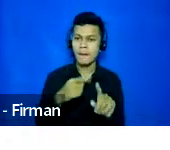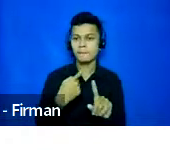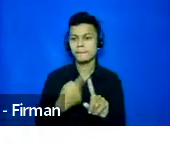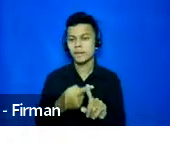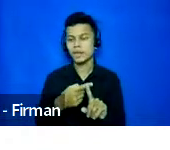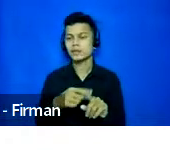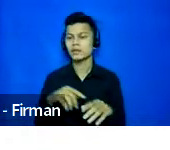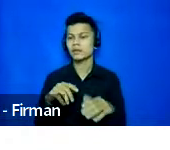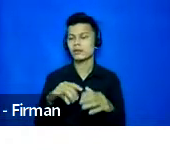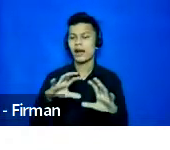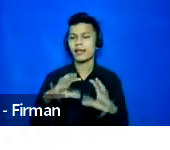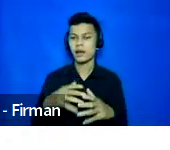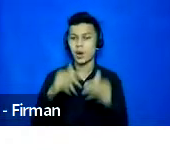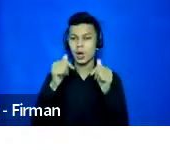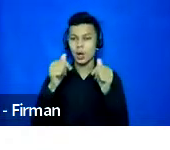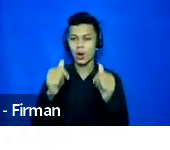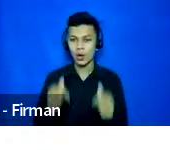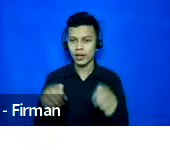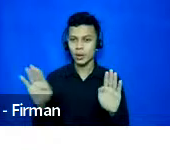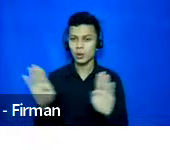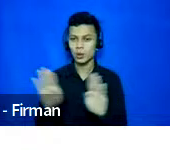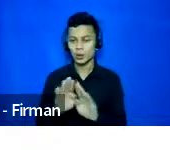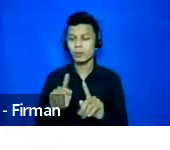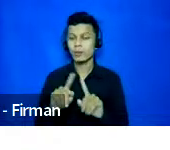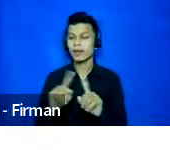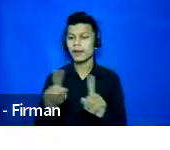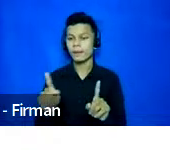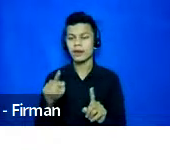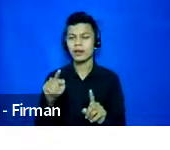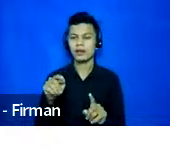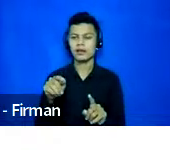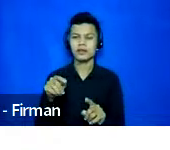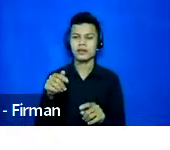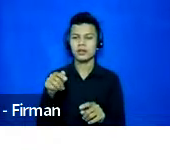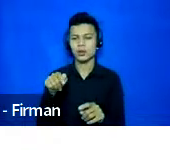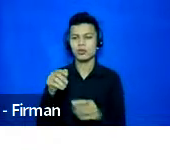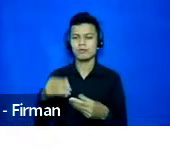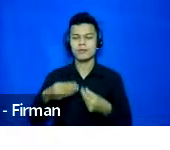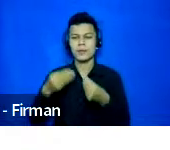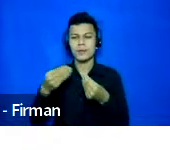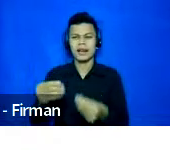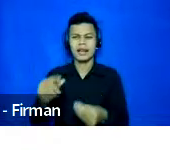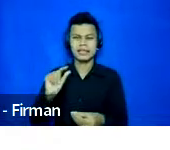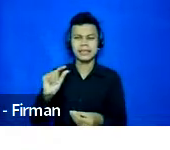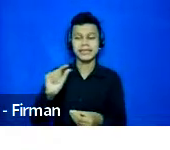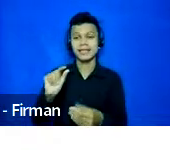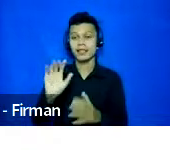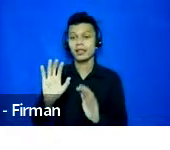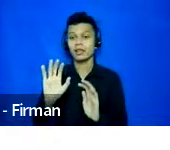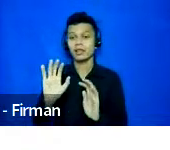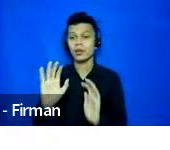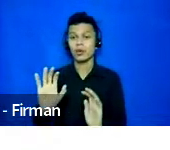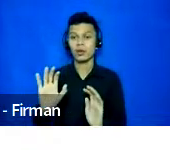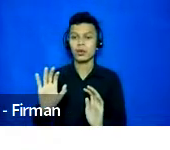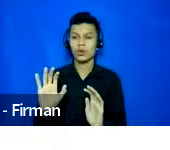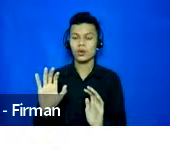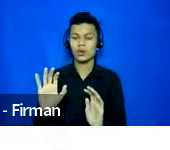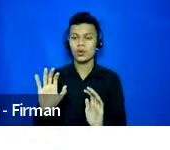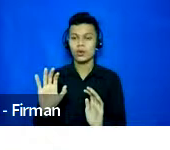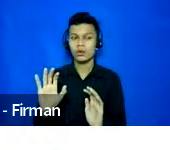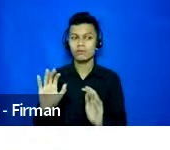but it provides only a narrow snapshot into actual moderation practices.